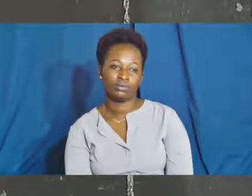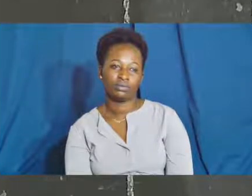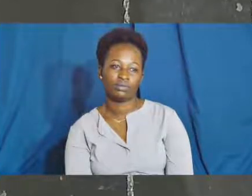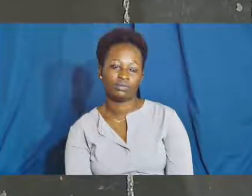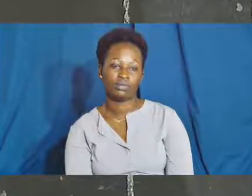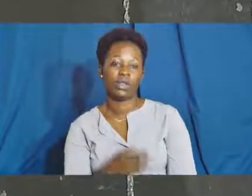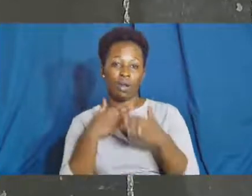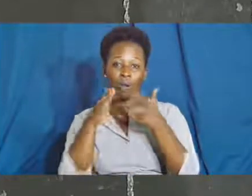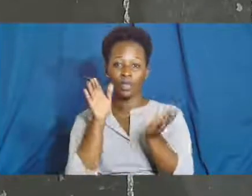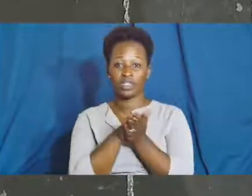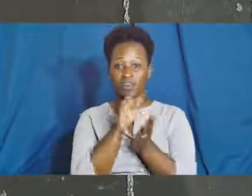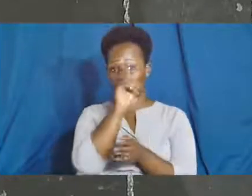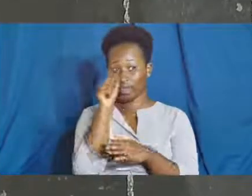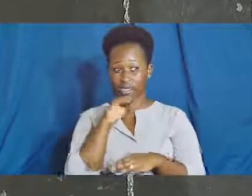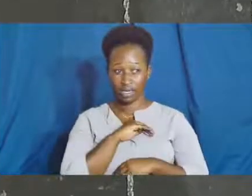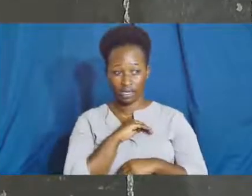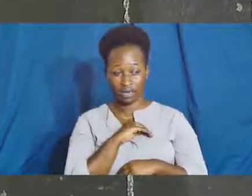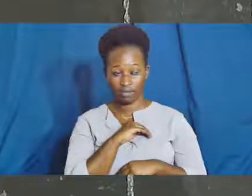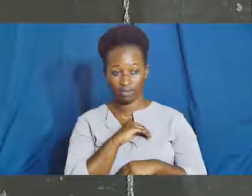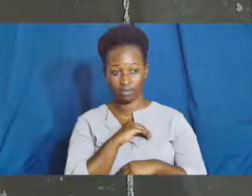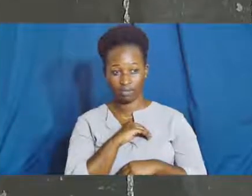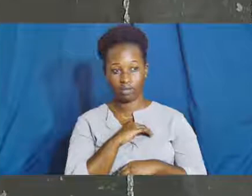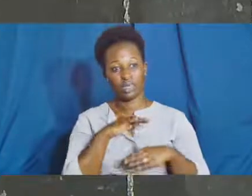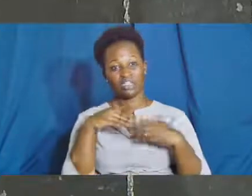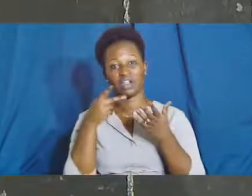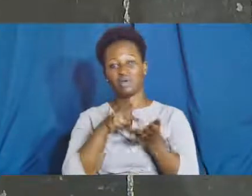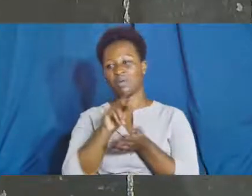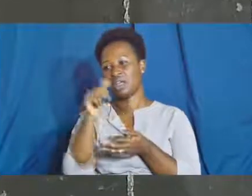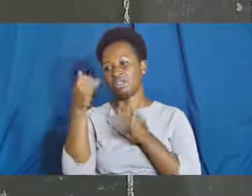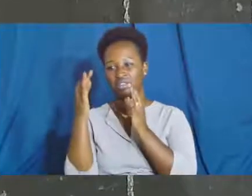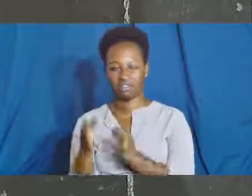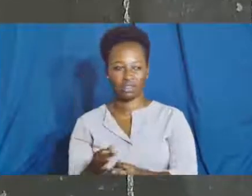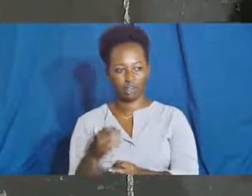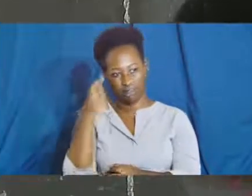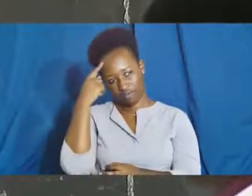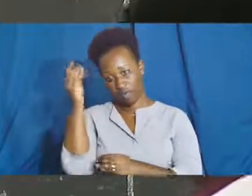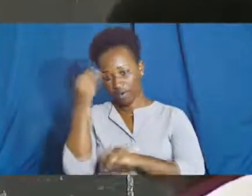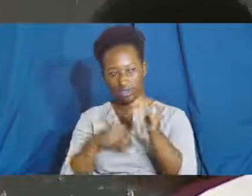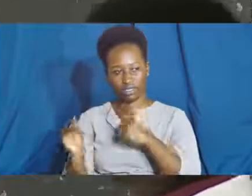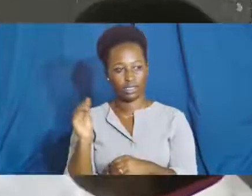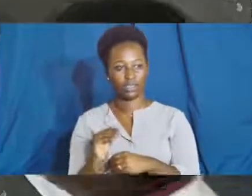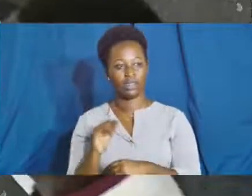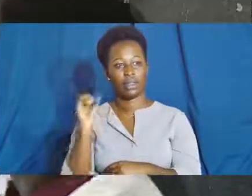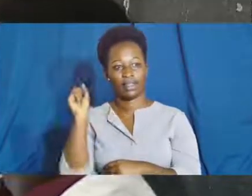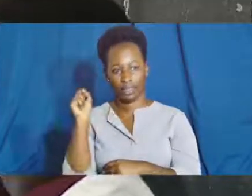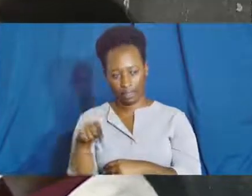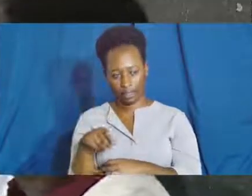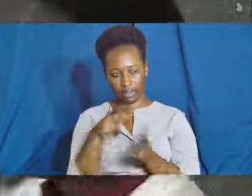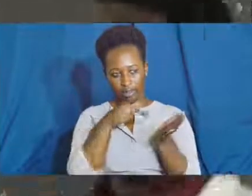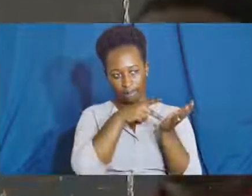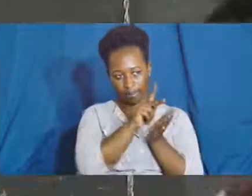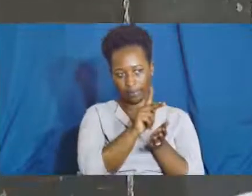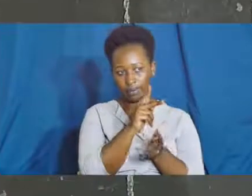Was the opening stock enough? Or they bought some other goods for resale? Yeah,